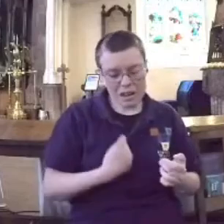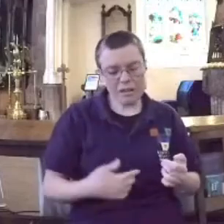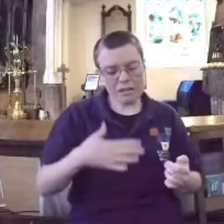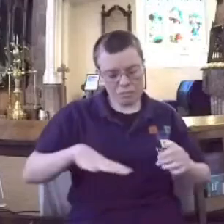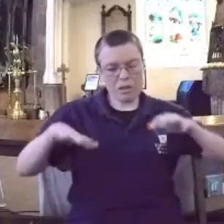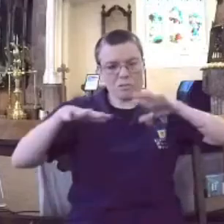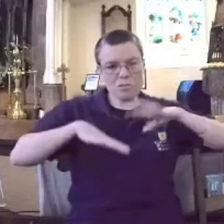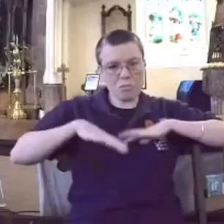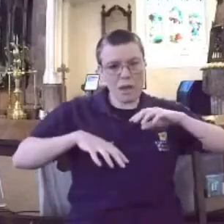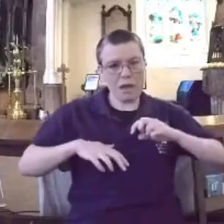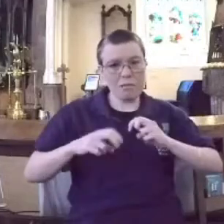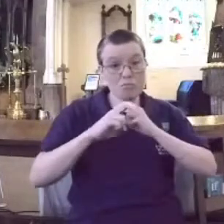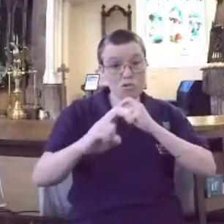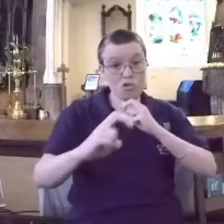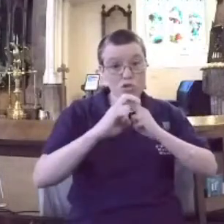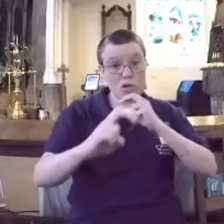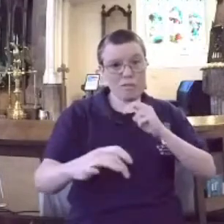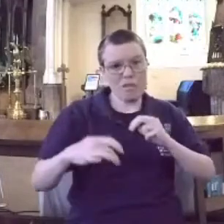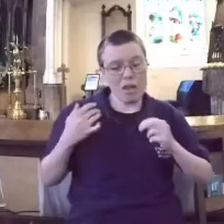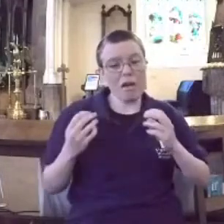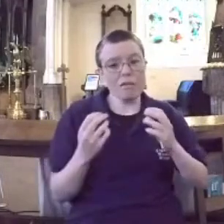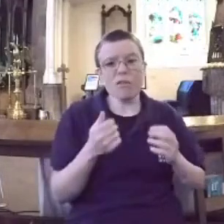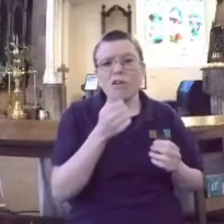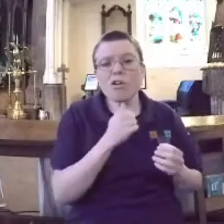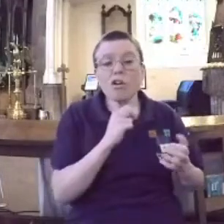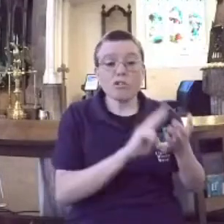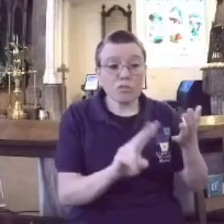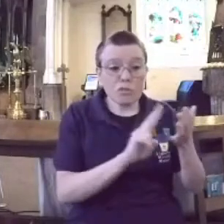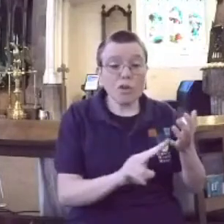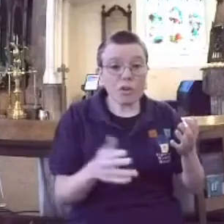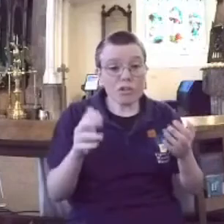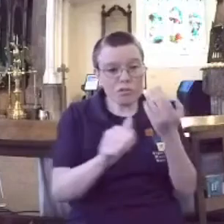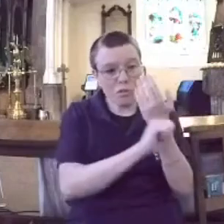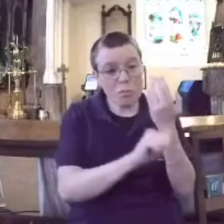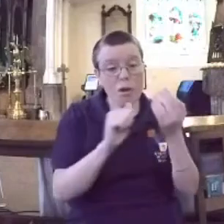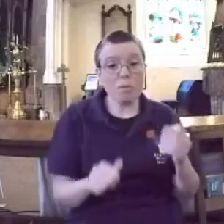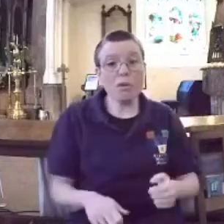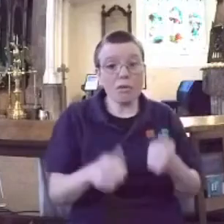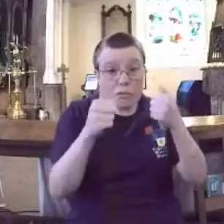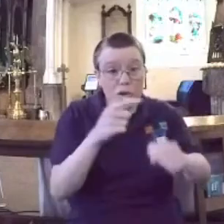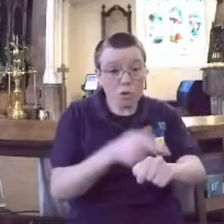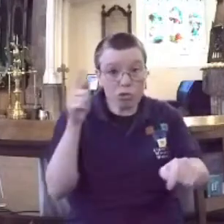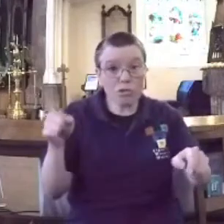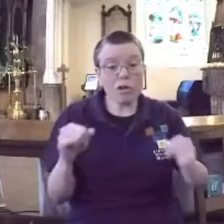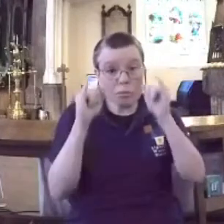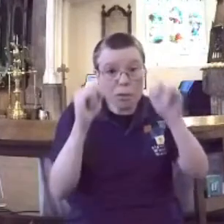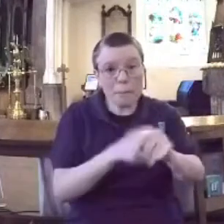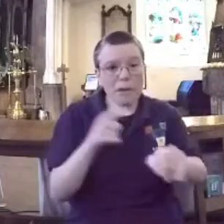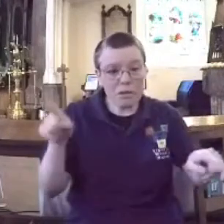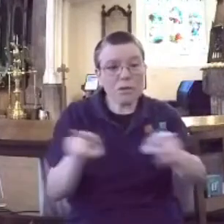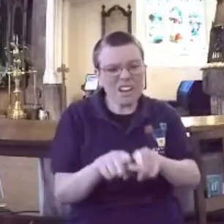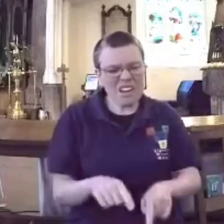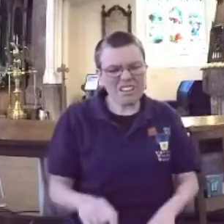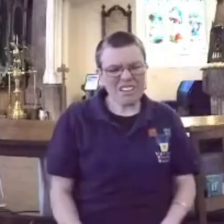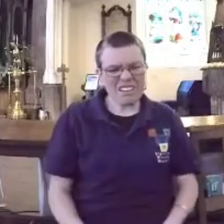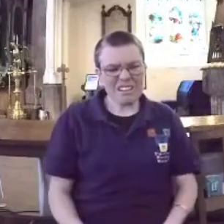through life with verses from the Bible for both good times and bad times. It wasn't that I hadn't memorised